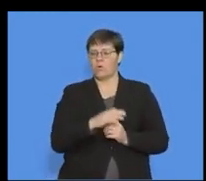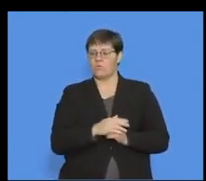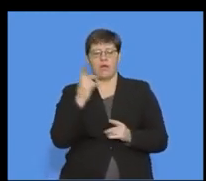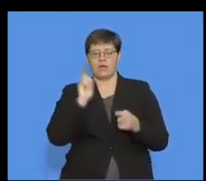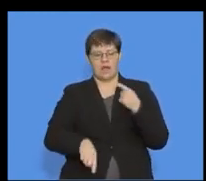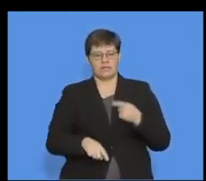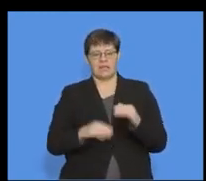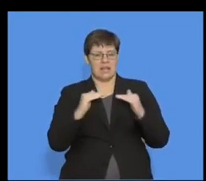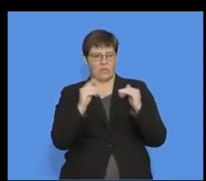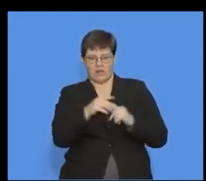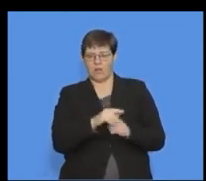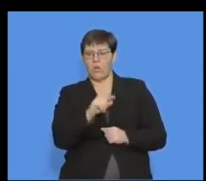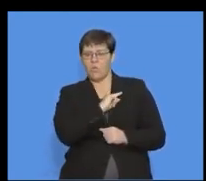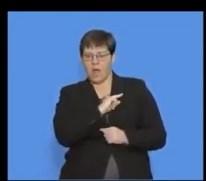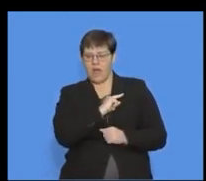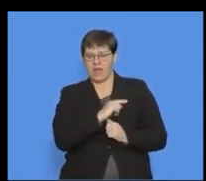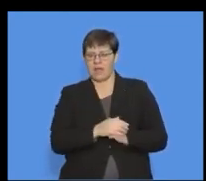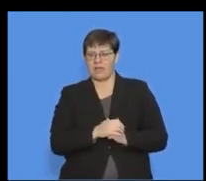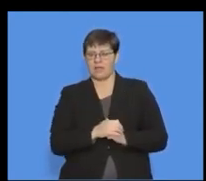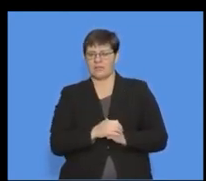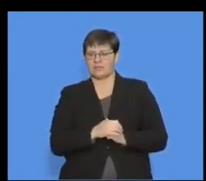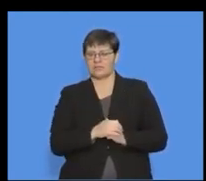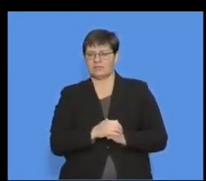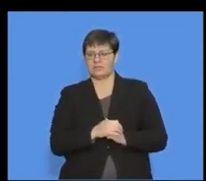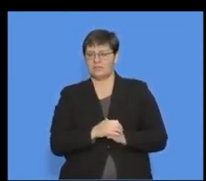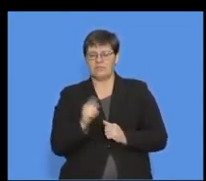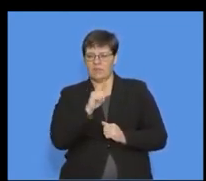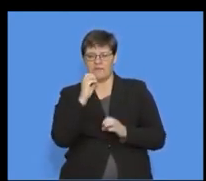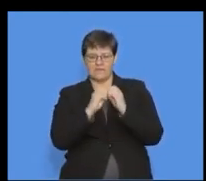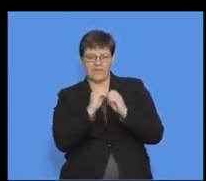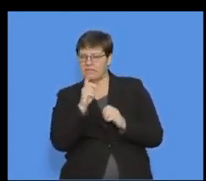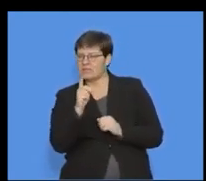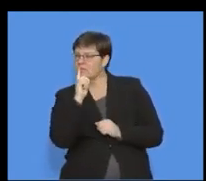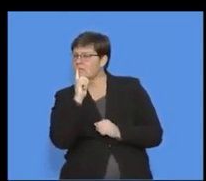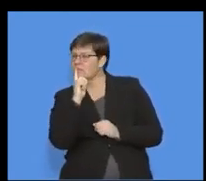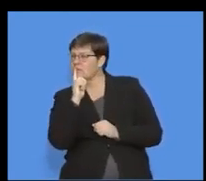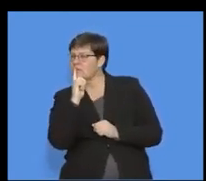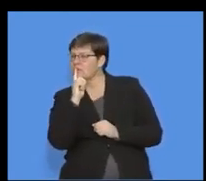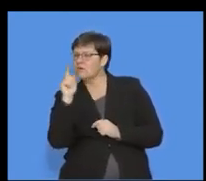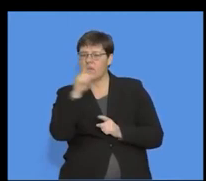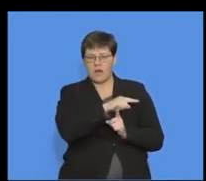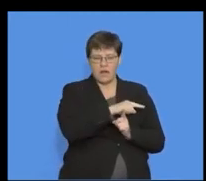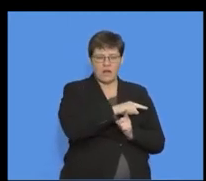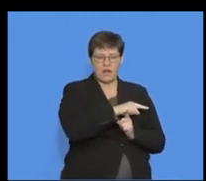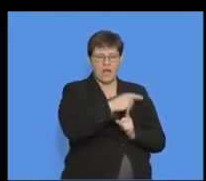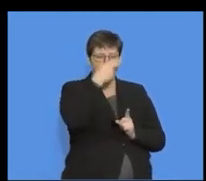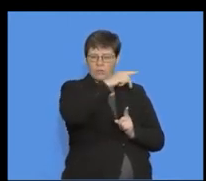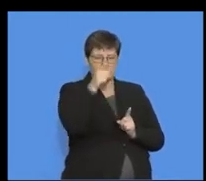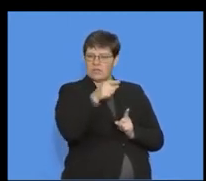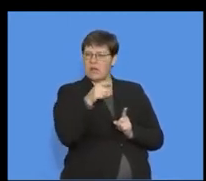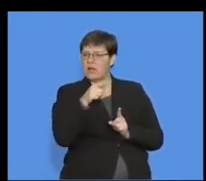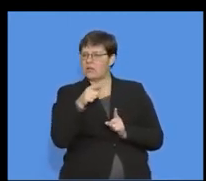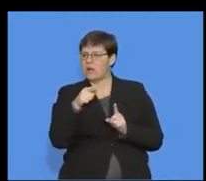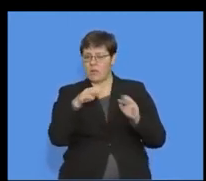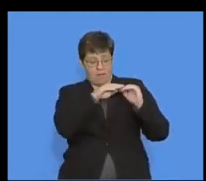okay, so it can't be equals because that's not the longer side. So let me just quickly fix it. This is not the hypotenuse